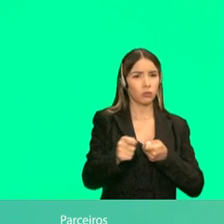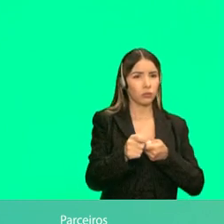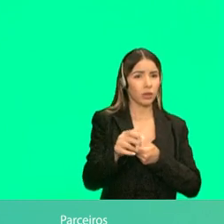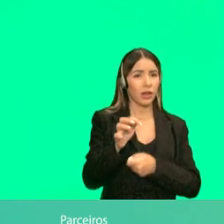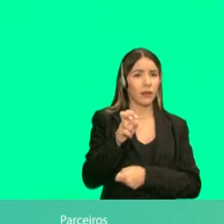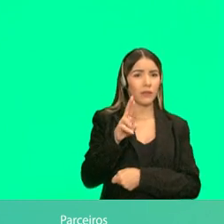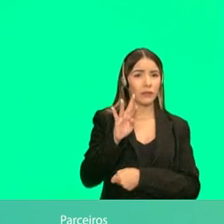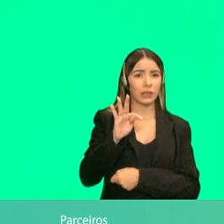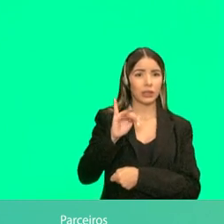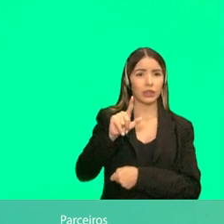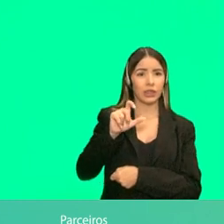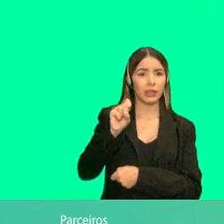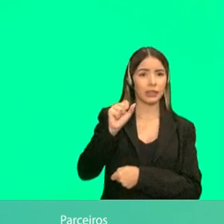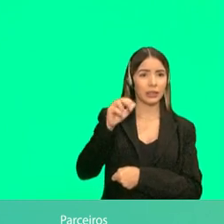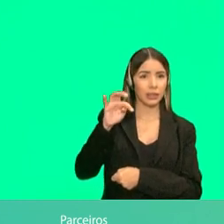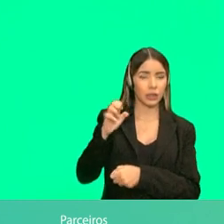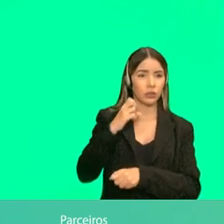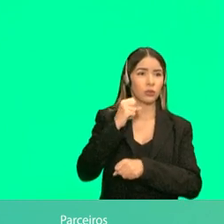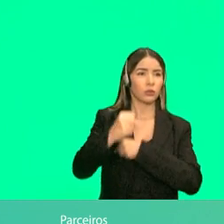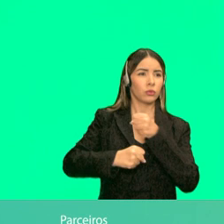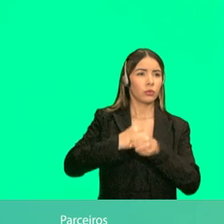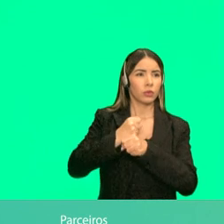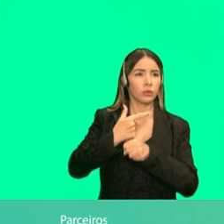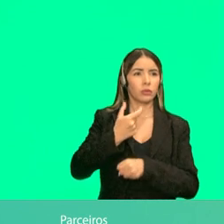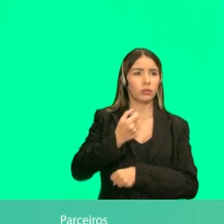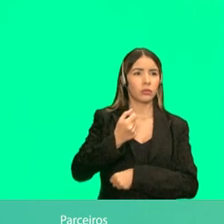of a vessel